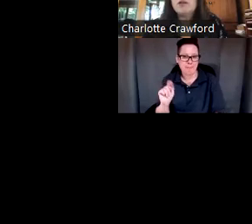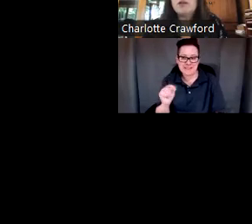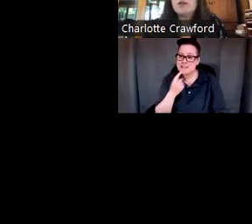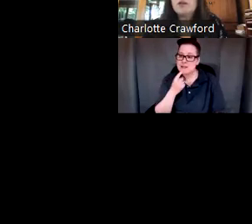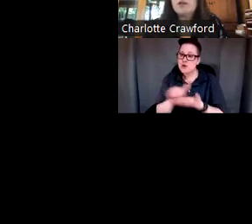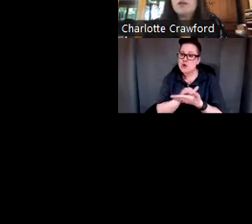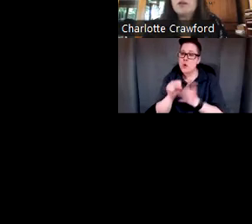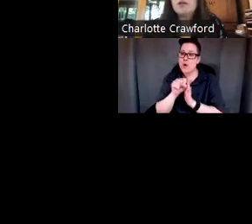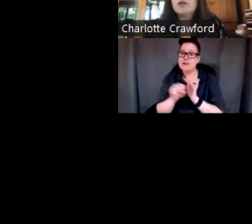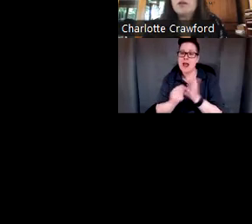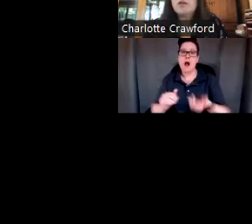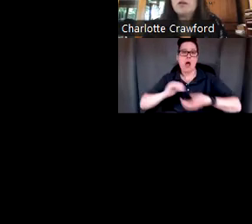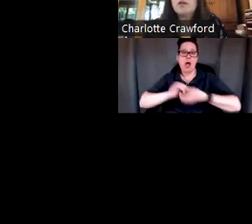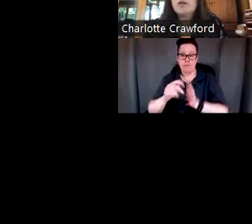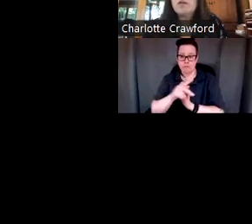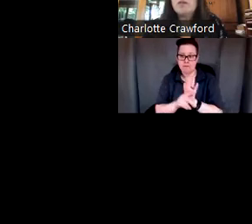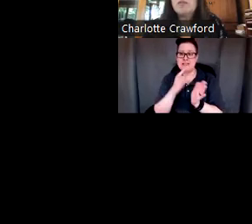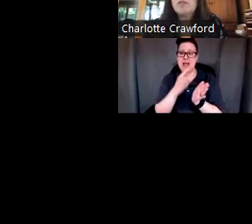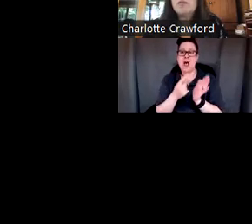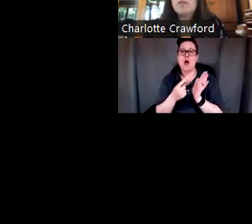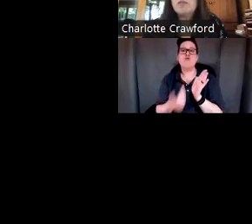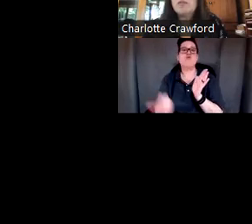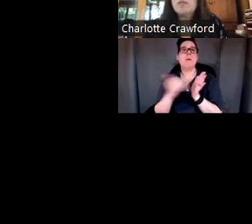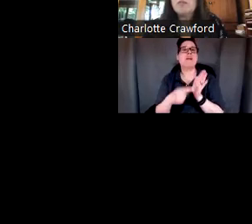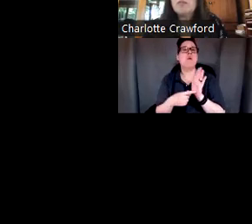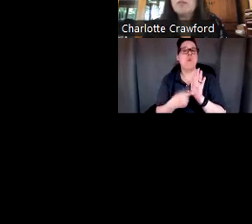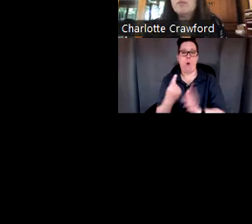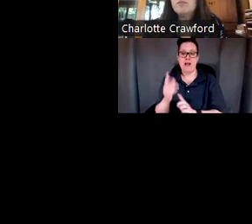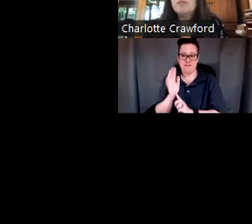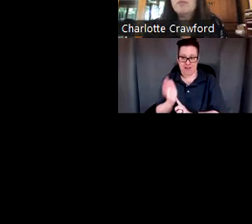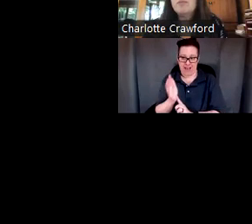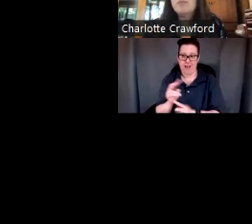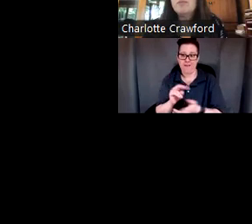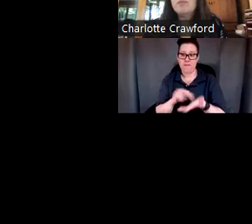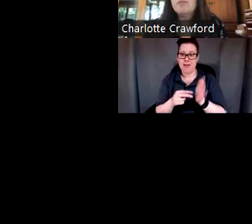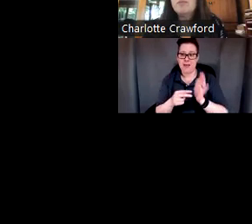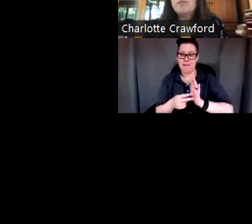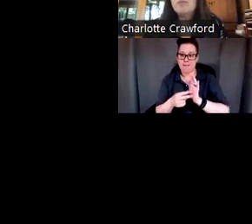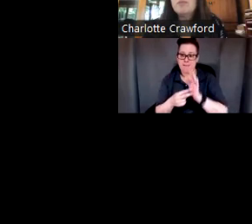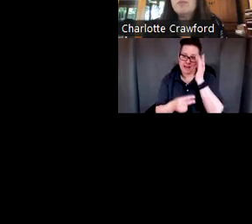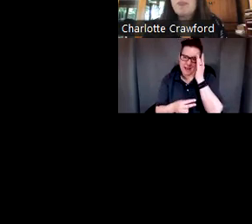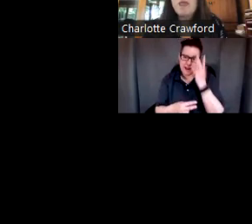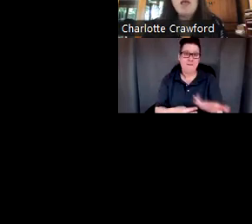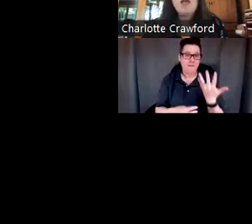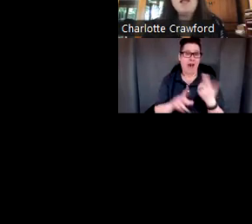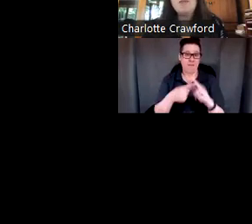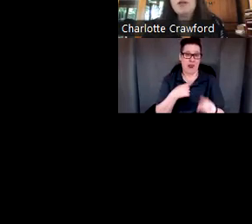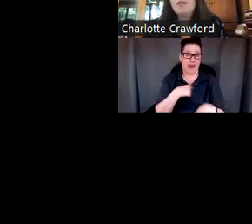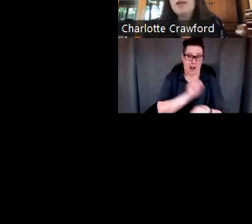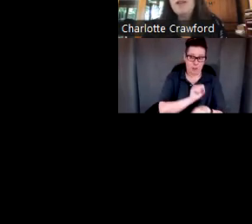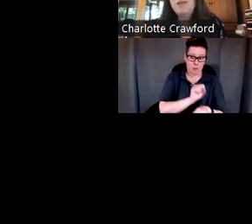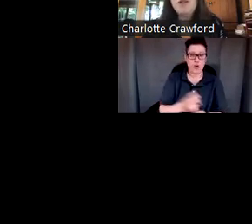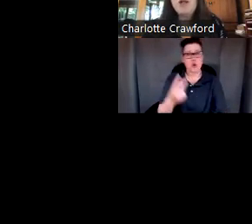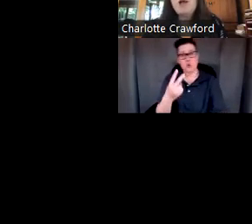York State collaborative protocols say repeat once in 5 minutes. So 5 when on duty and 2 to 3 as a layperson.